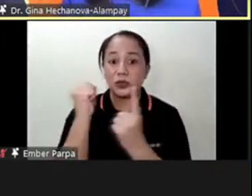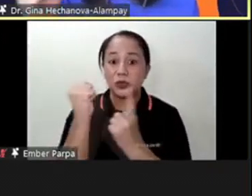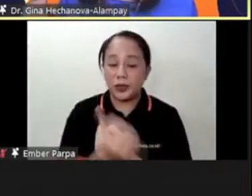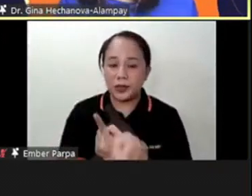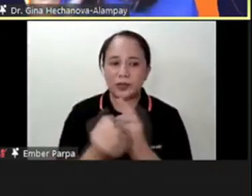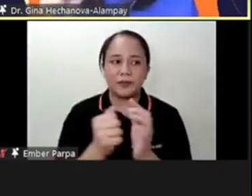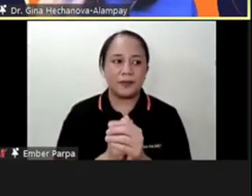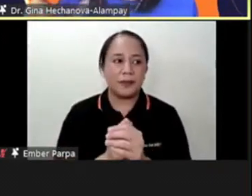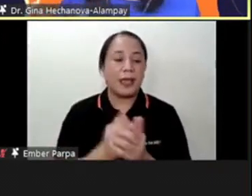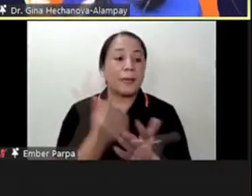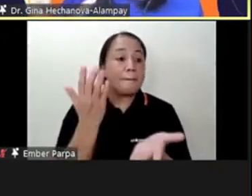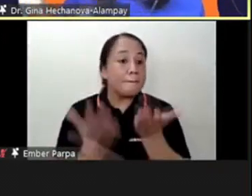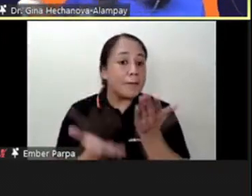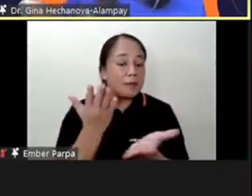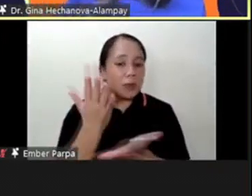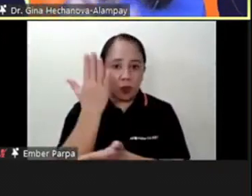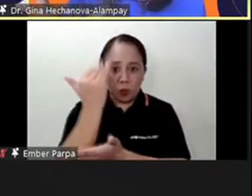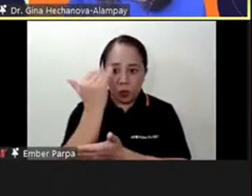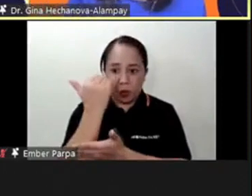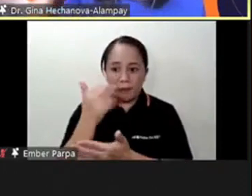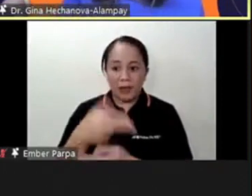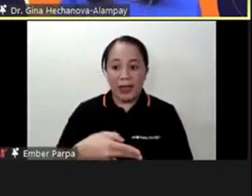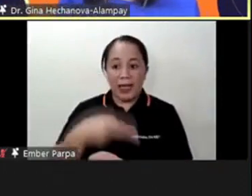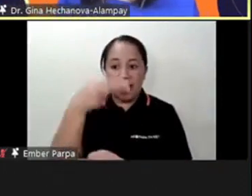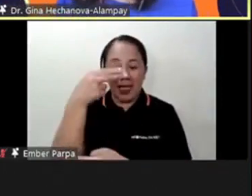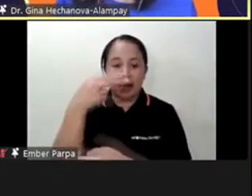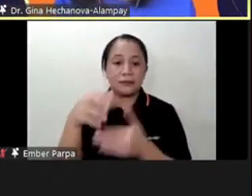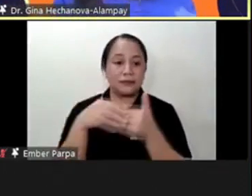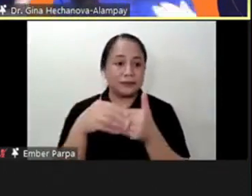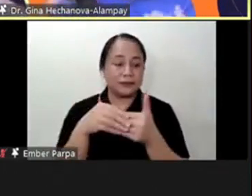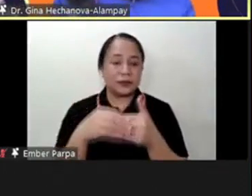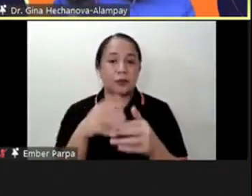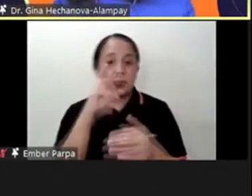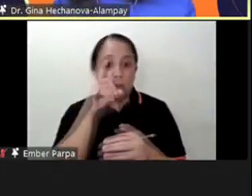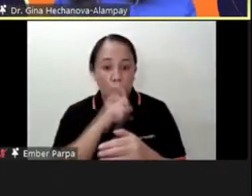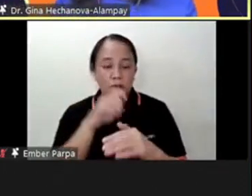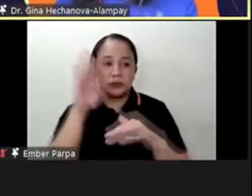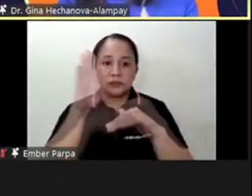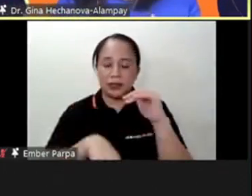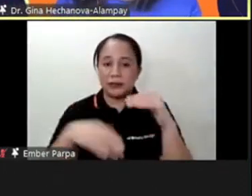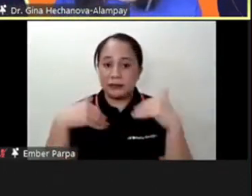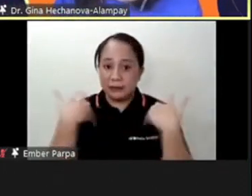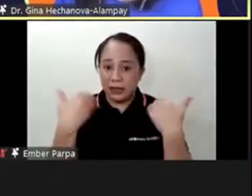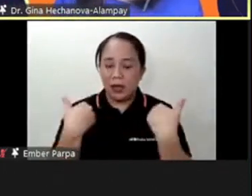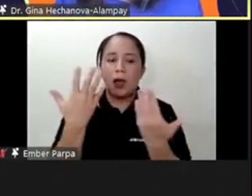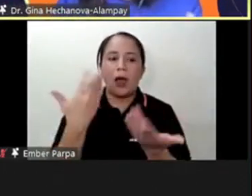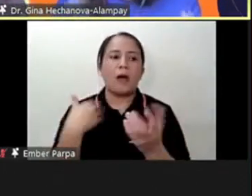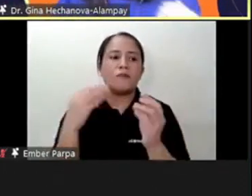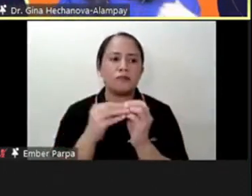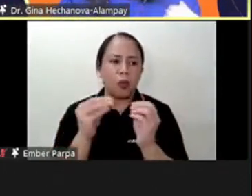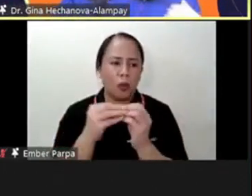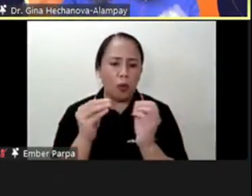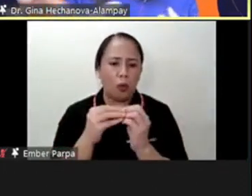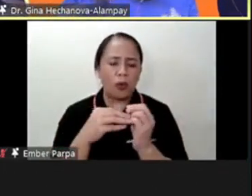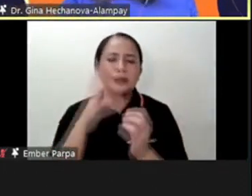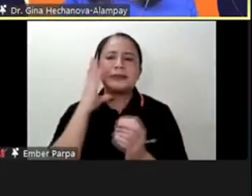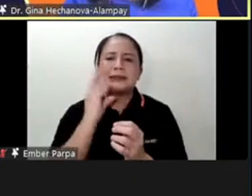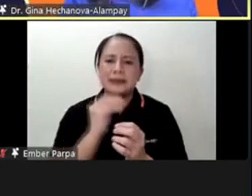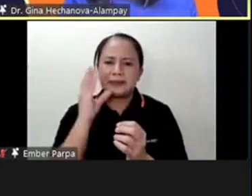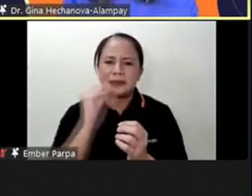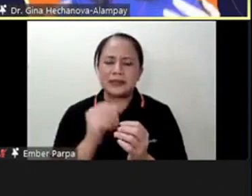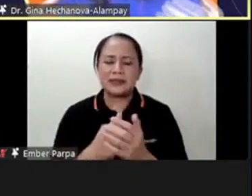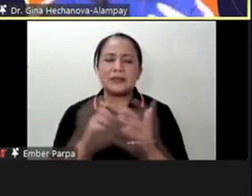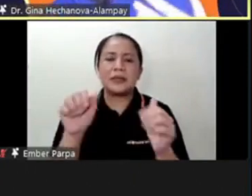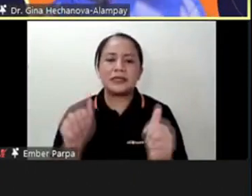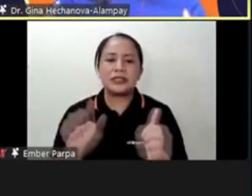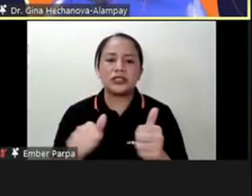situations. Maybe kaya mas mataas ang resilience ng matatanda kaysa sa bata kasi mas marami talaga siyang napagdaanan na pagsusubok